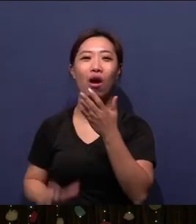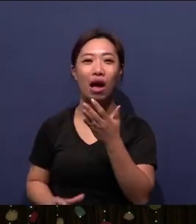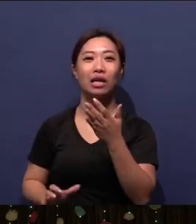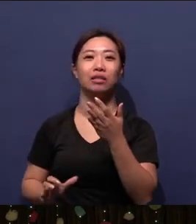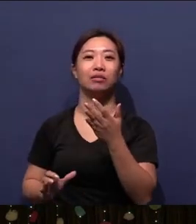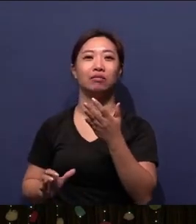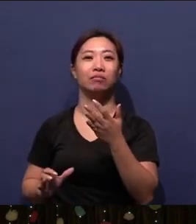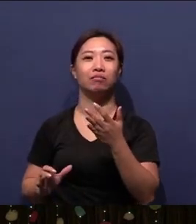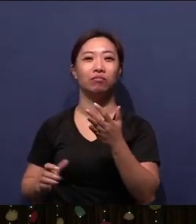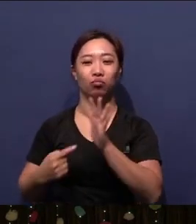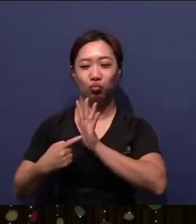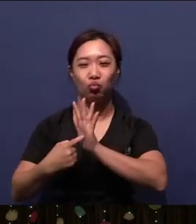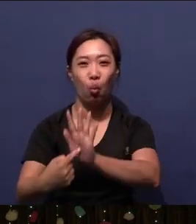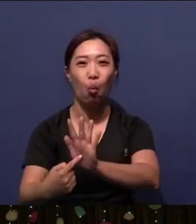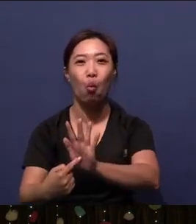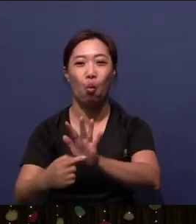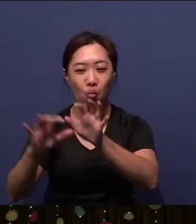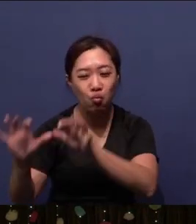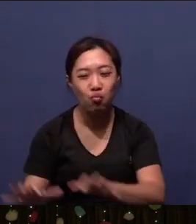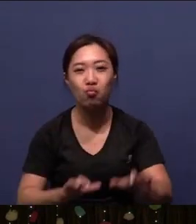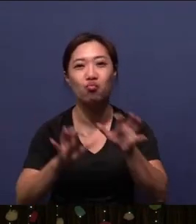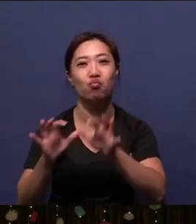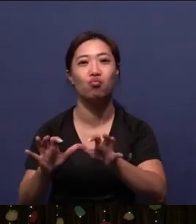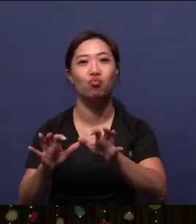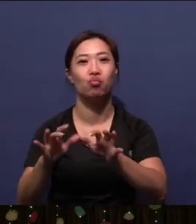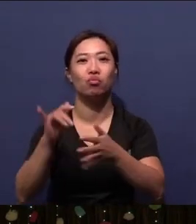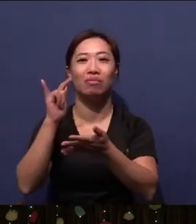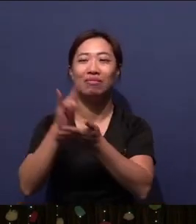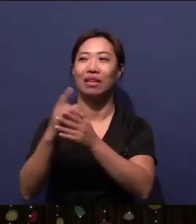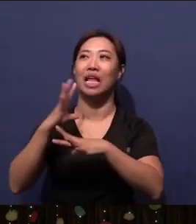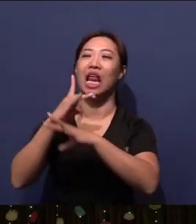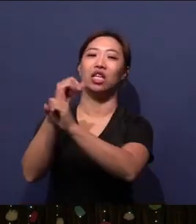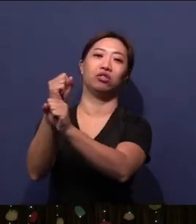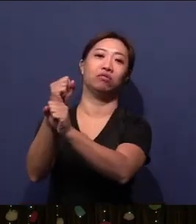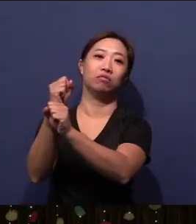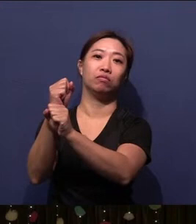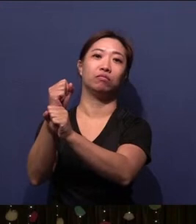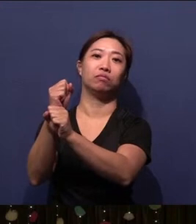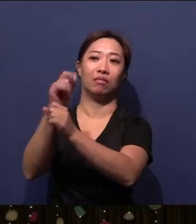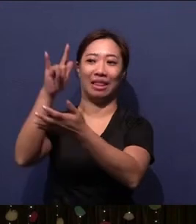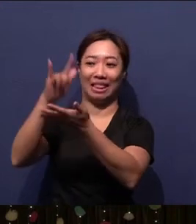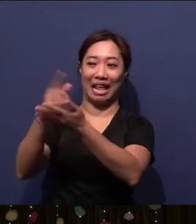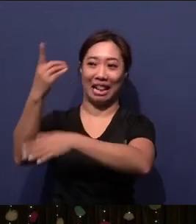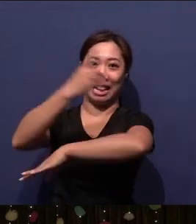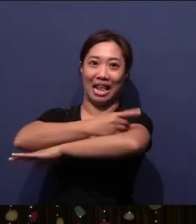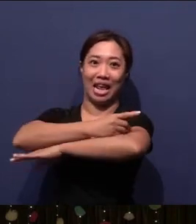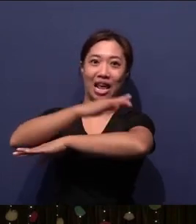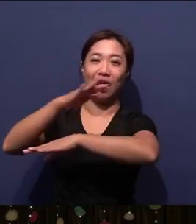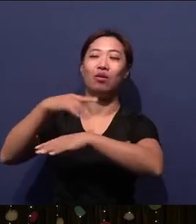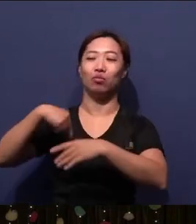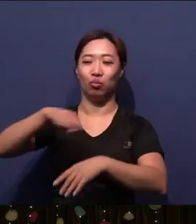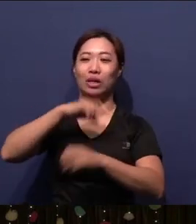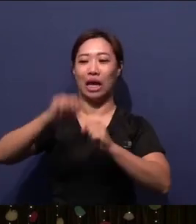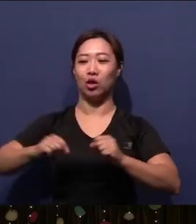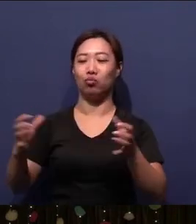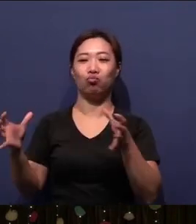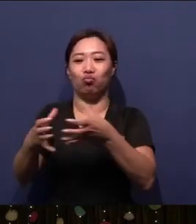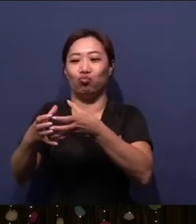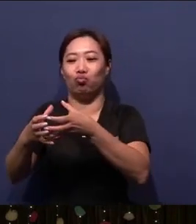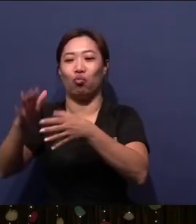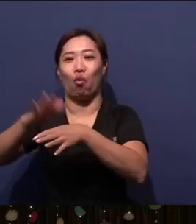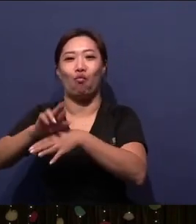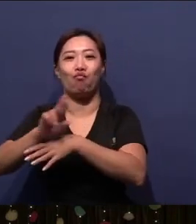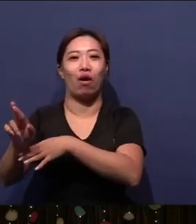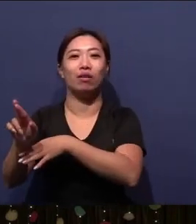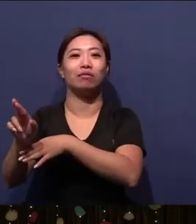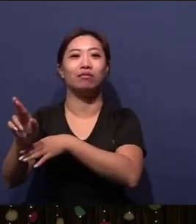it, live out according to that allegiance. And on that day, we can be on the right side of Jesus together when